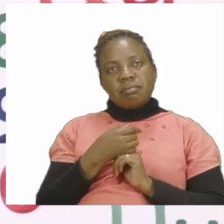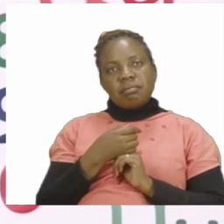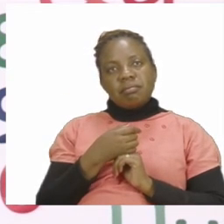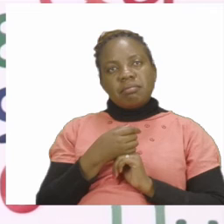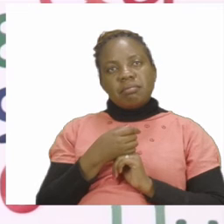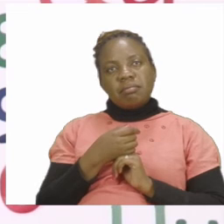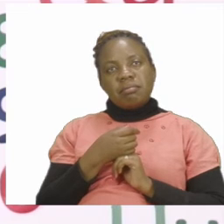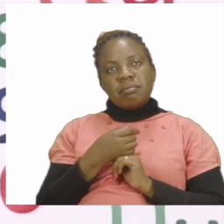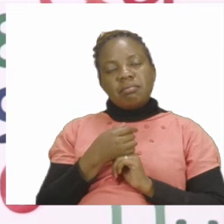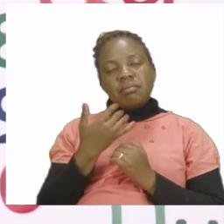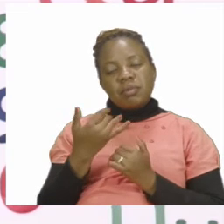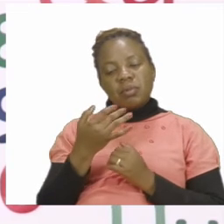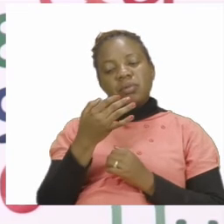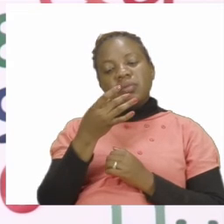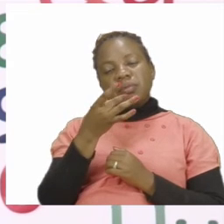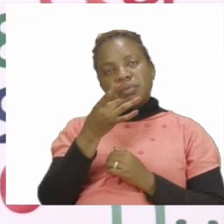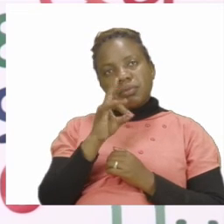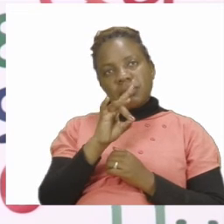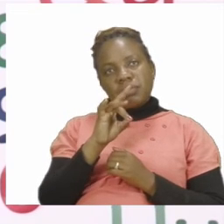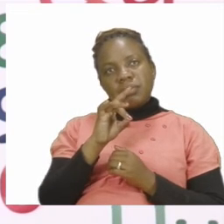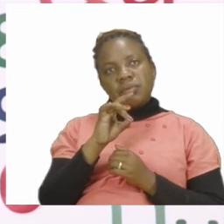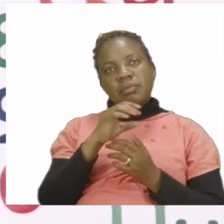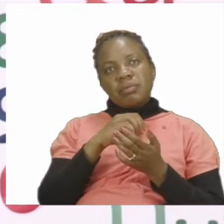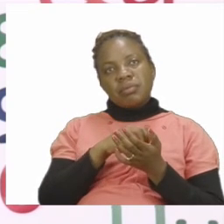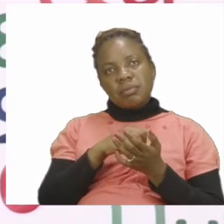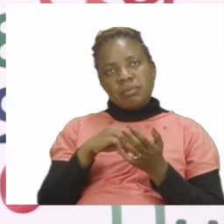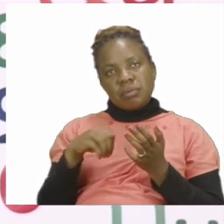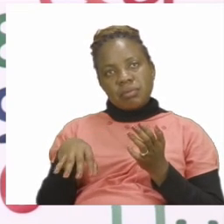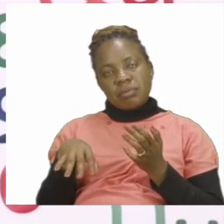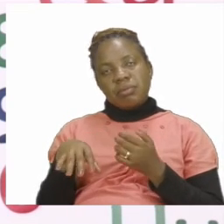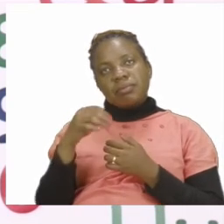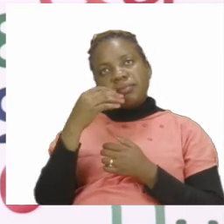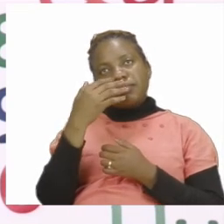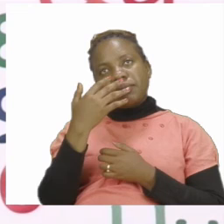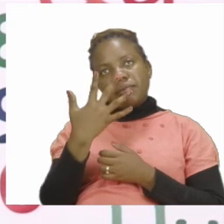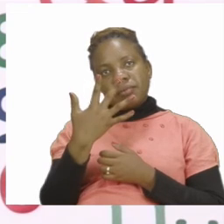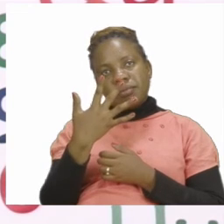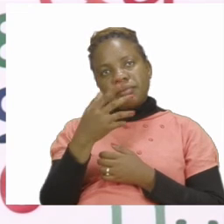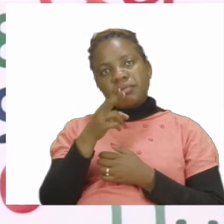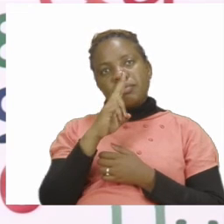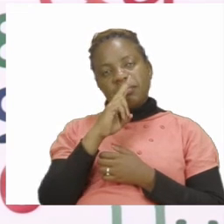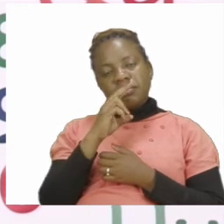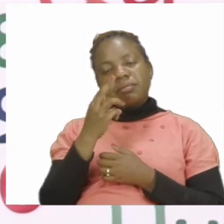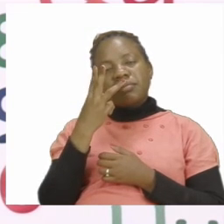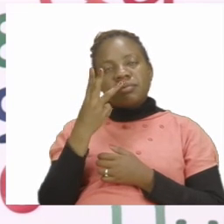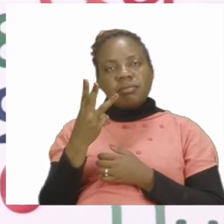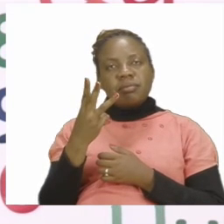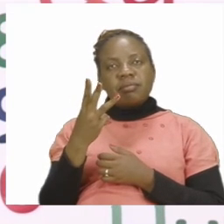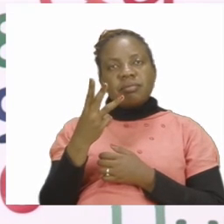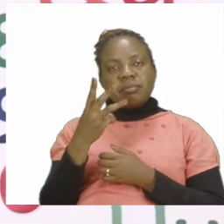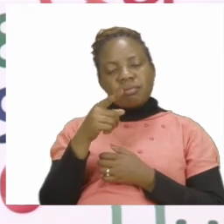Next, we say 8 minus 5 equals 3. That's right,